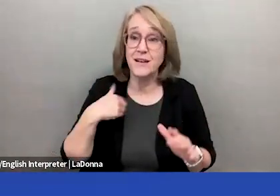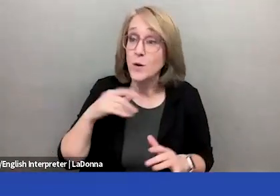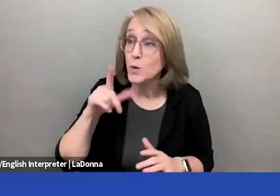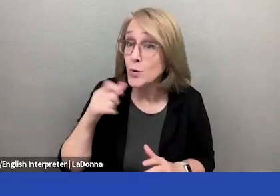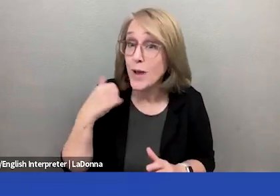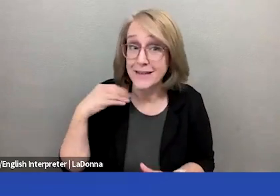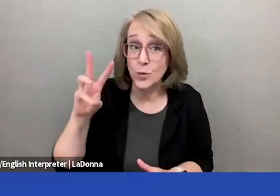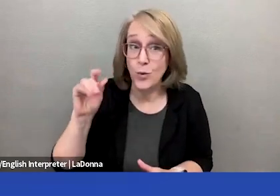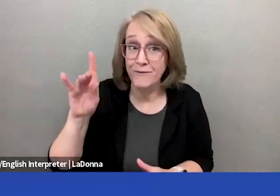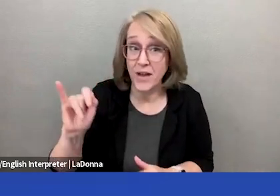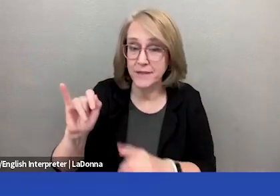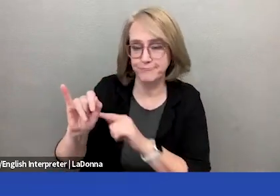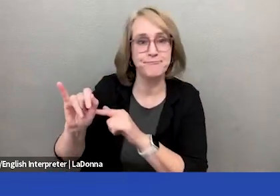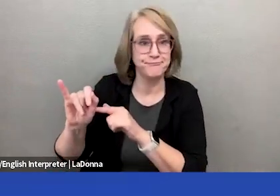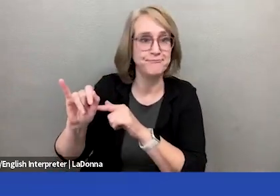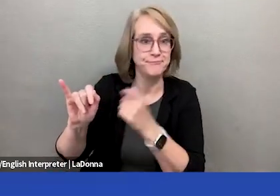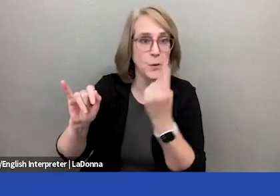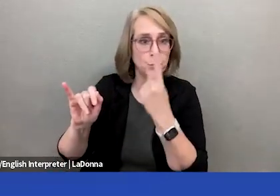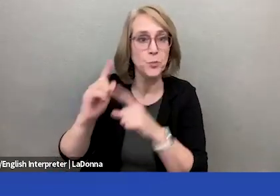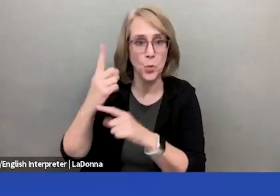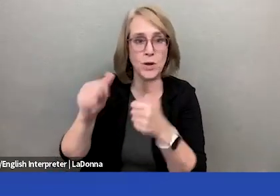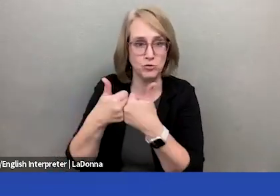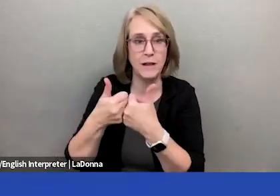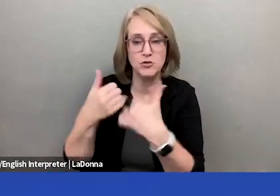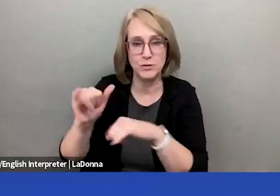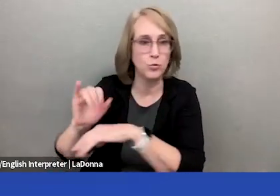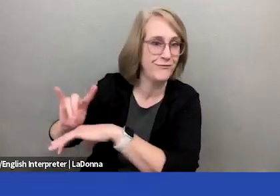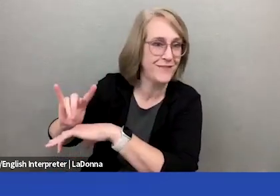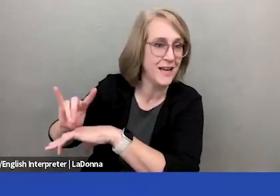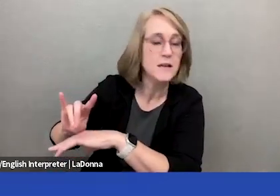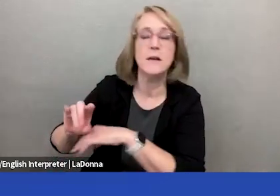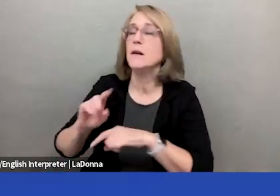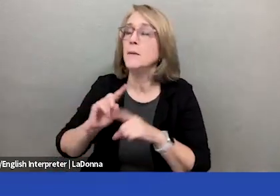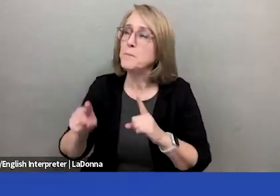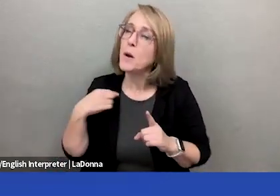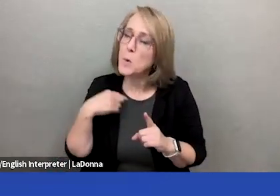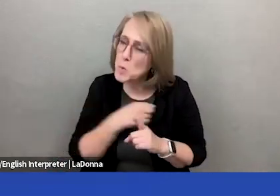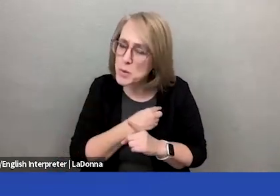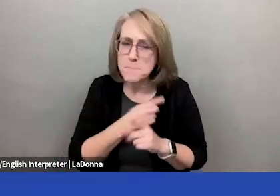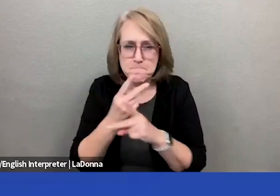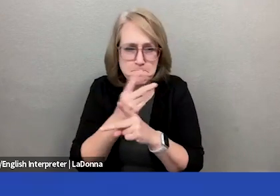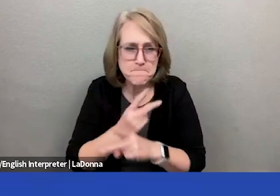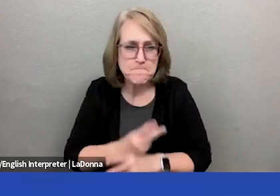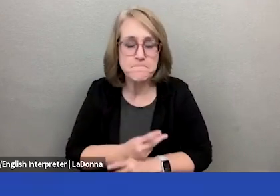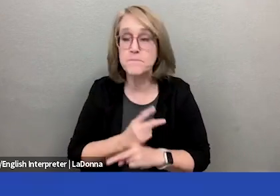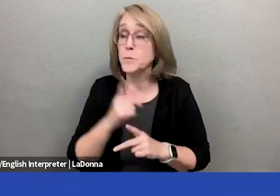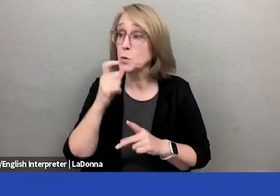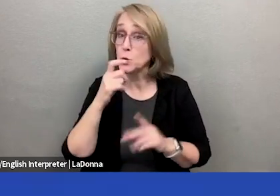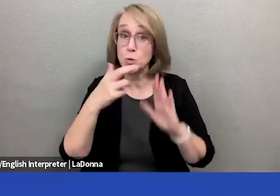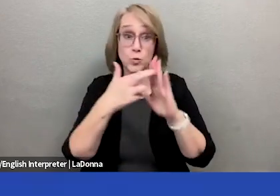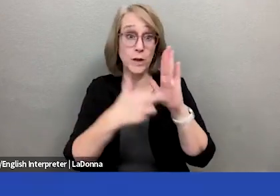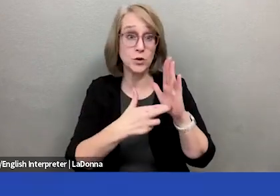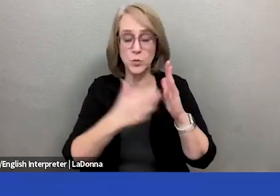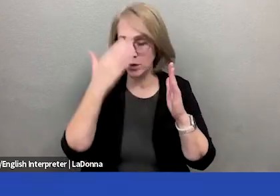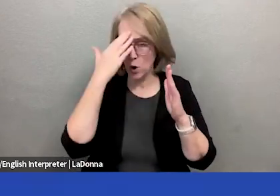access is, you know, still kind of a challenge in some areas. But we're looking at all of our registrants, and we know kind of